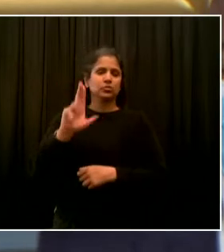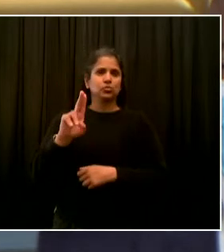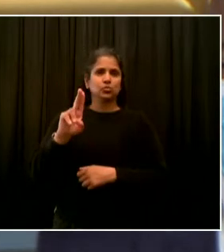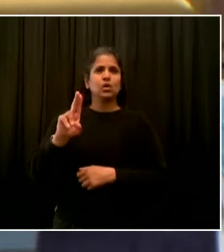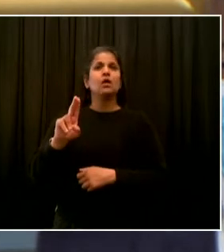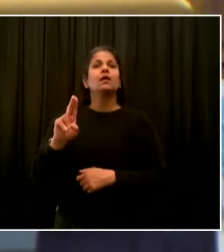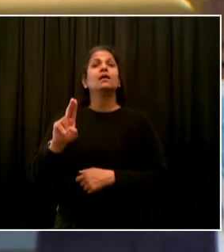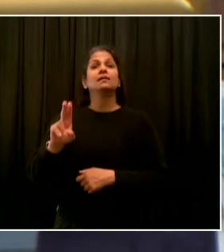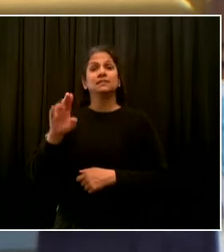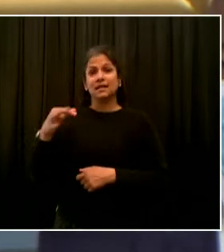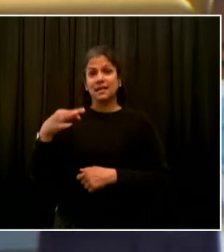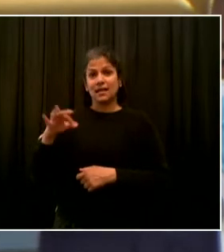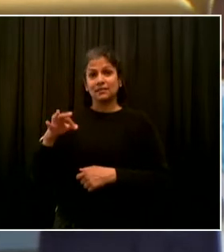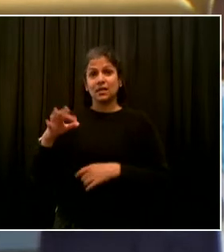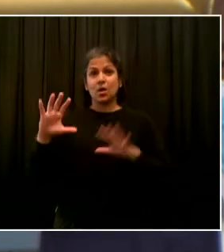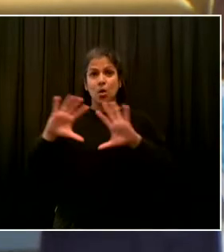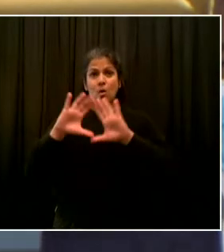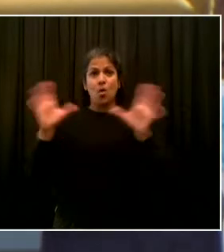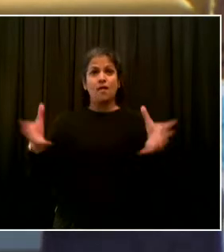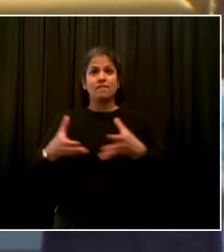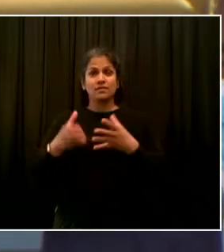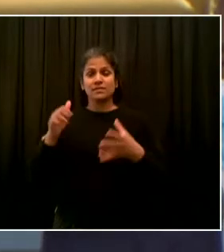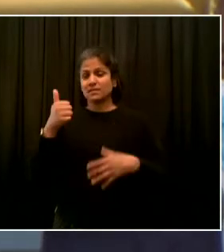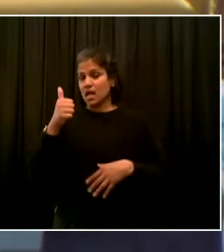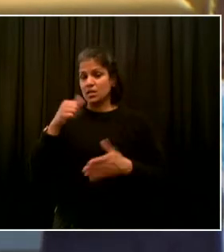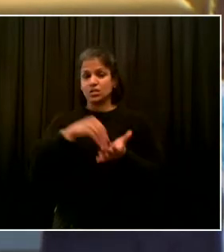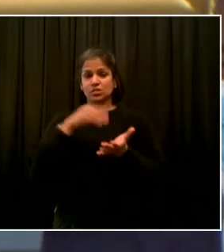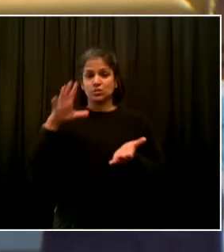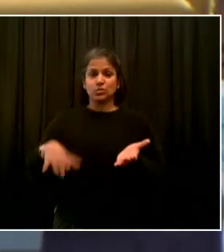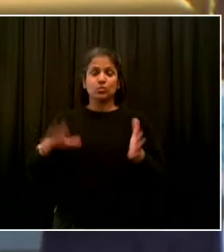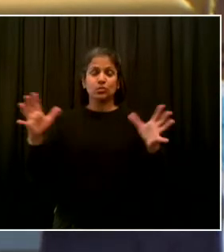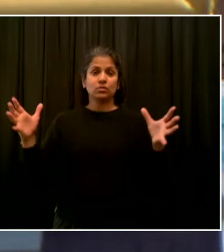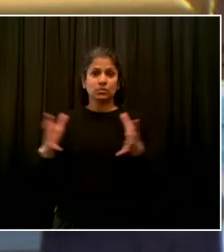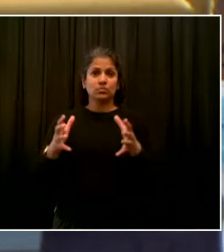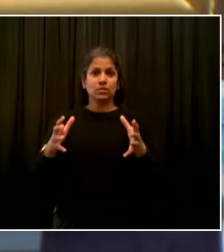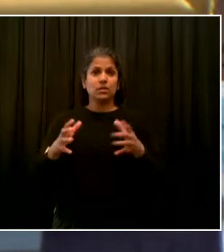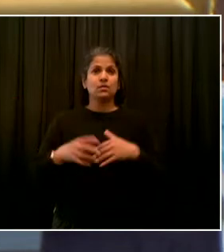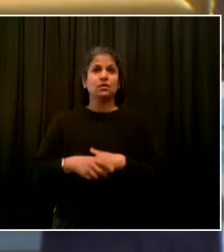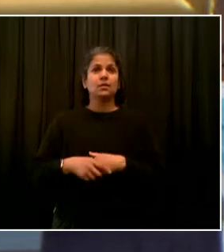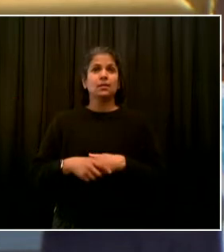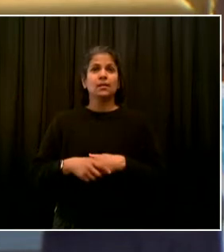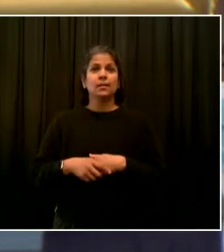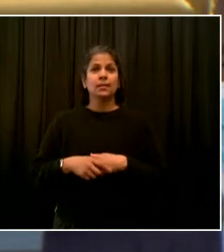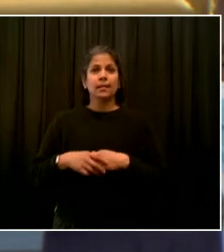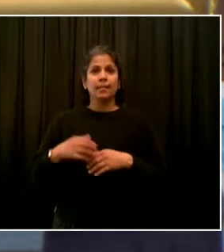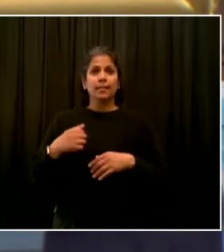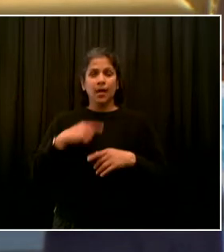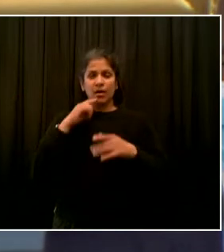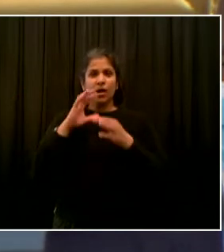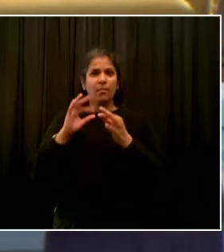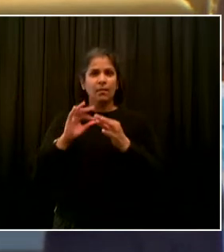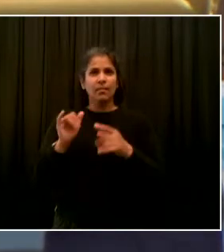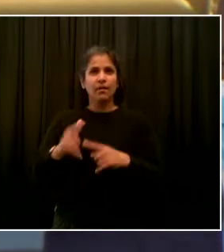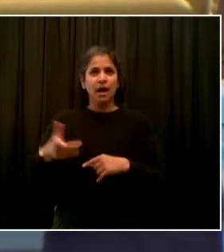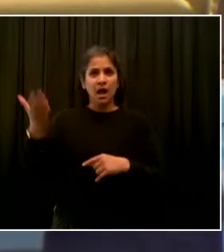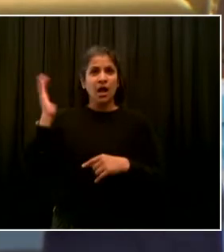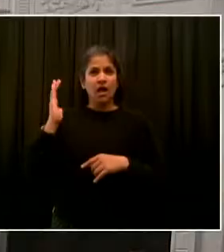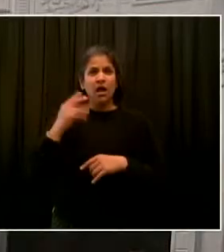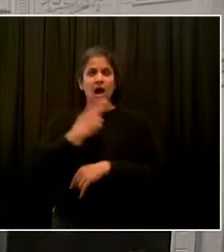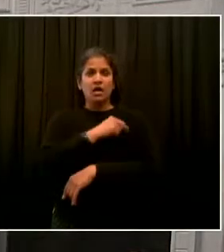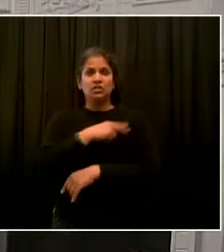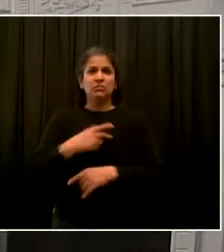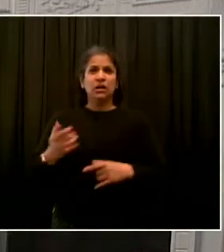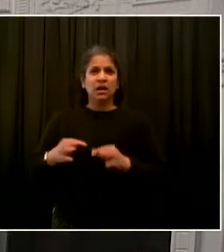overall in the 10 hospitals. But as Dr. Vizan has said, historically, hospitalizations have lagged cases. And just a quick